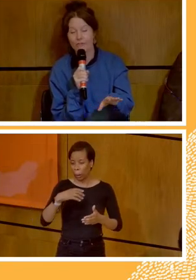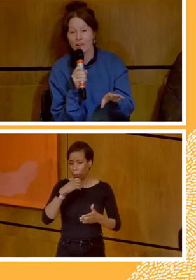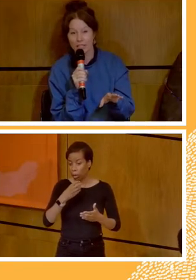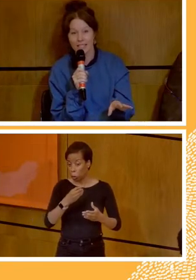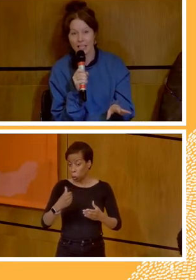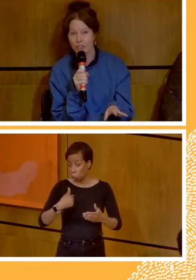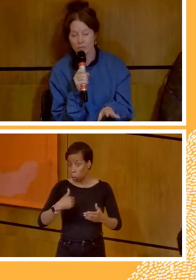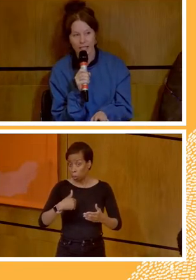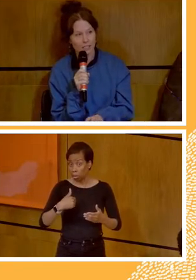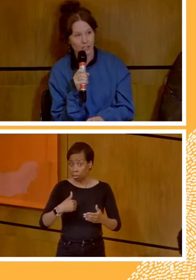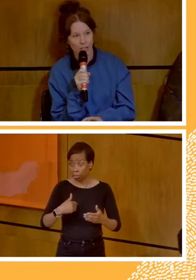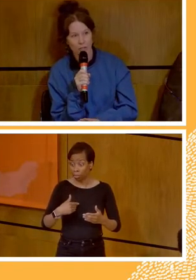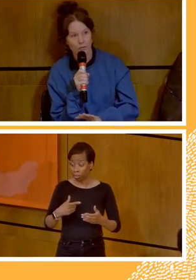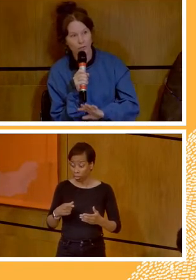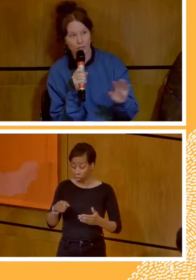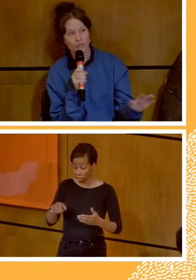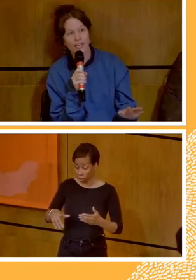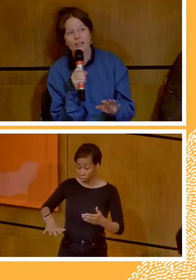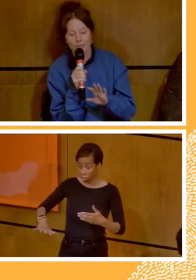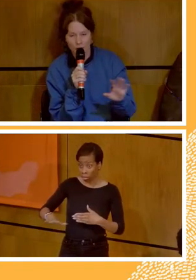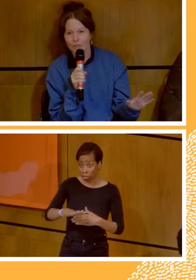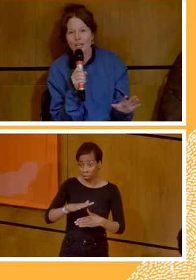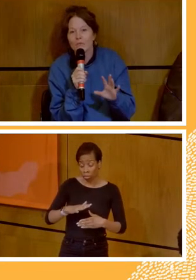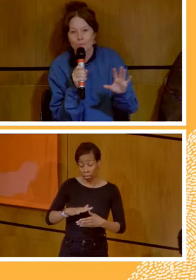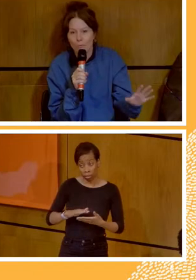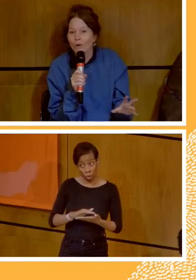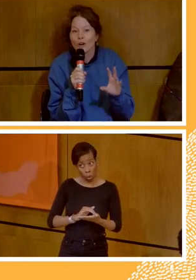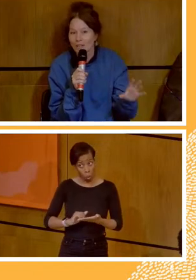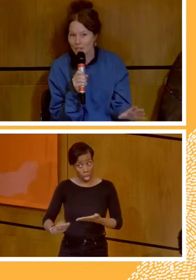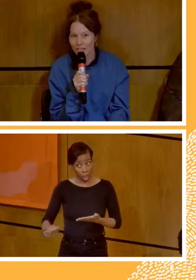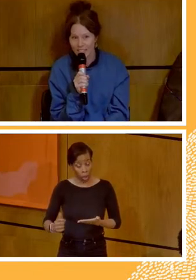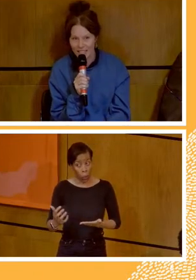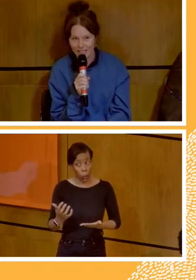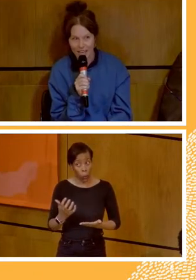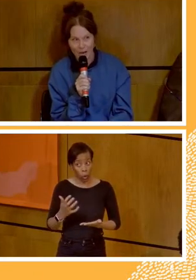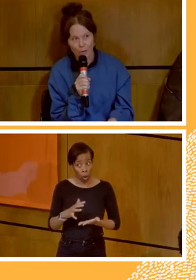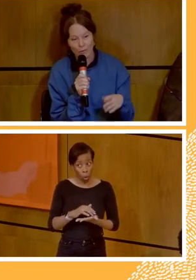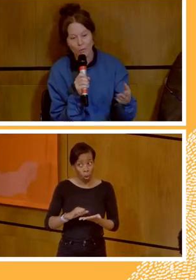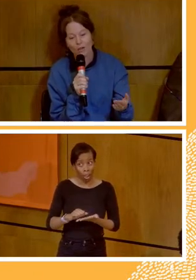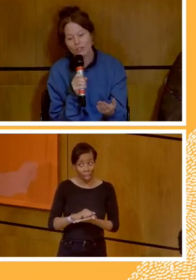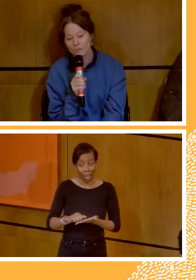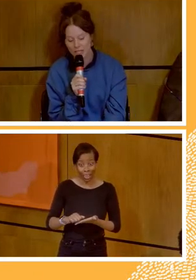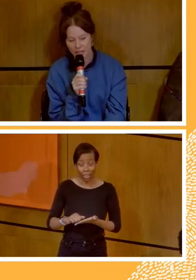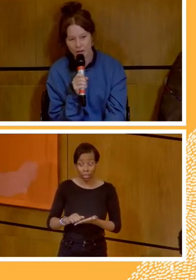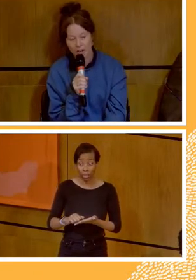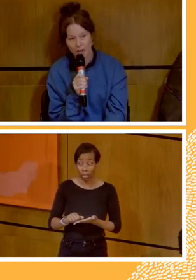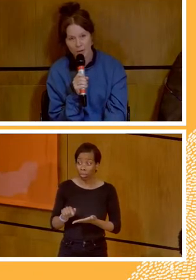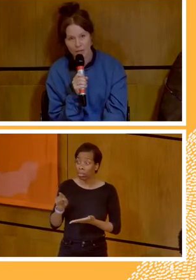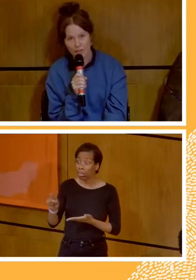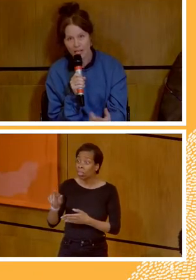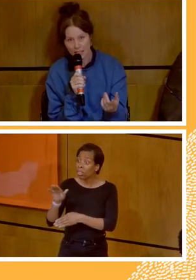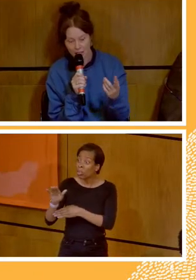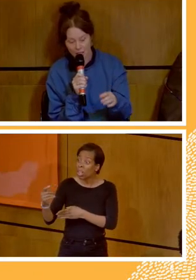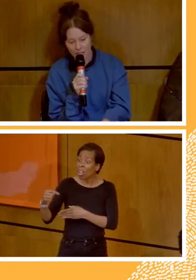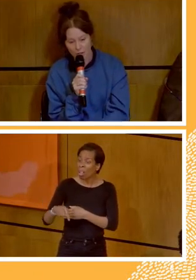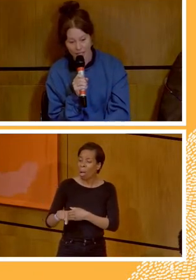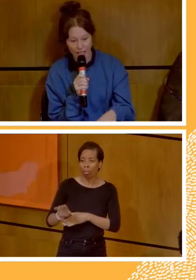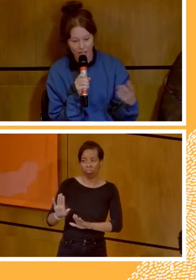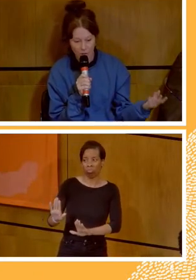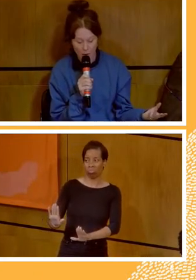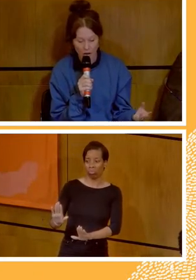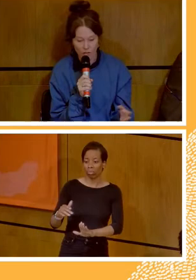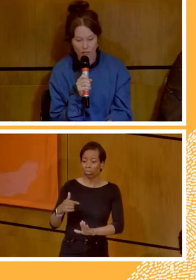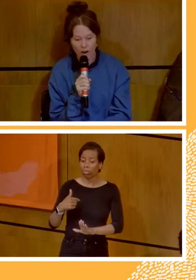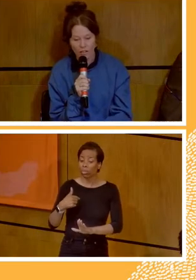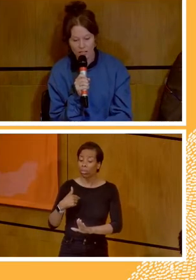this is a very sacred space. You know, they didn't want outsiders in there. We were welcomed in with Jenny Lati, who's